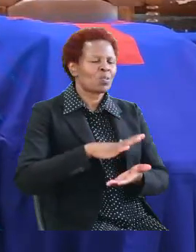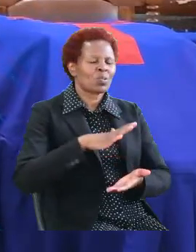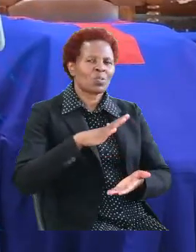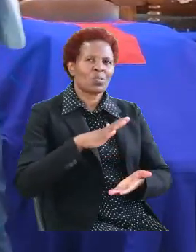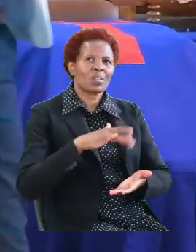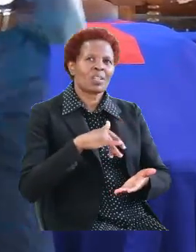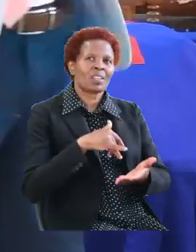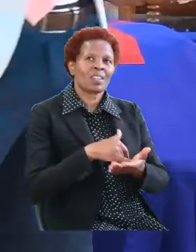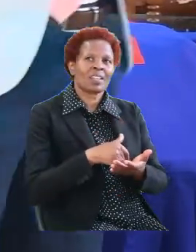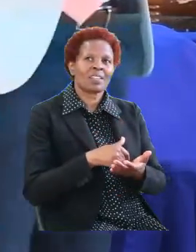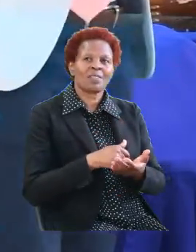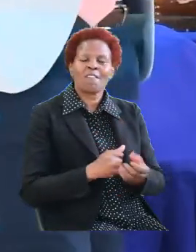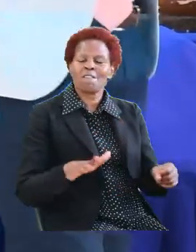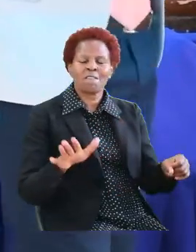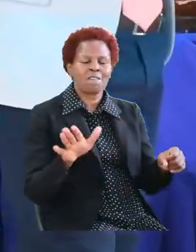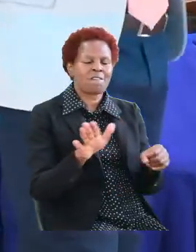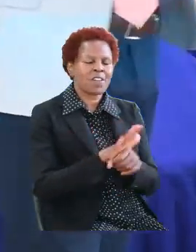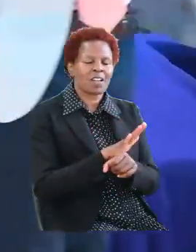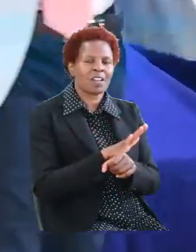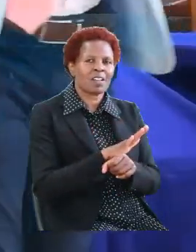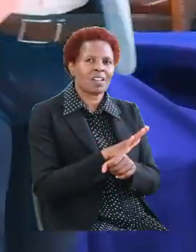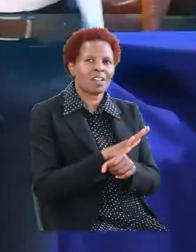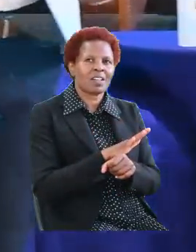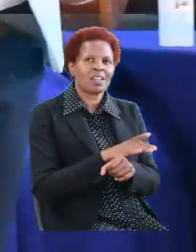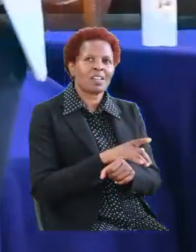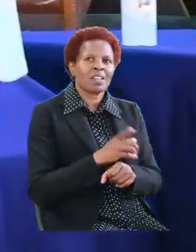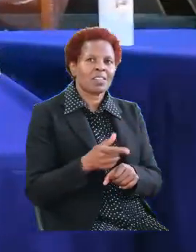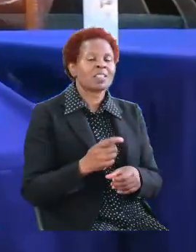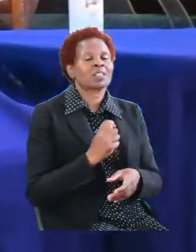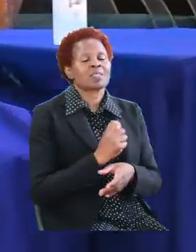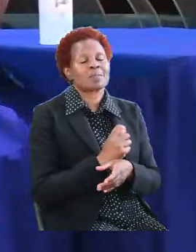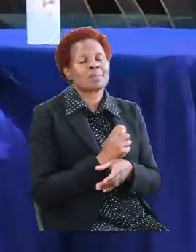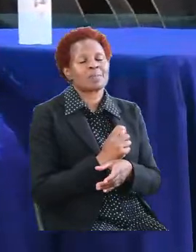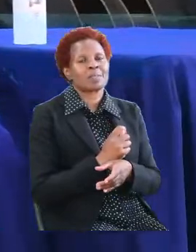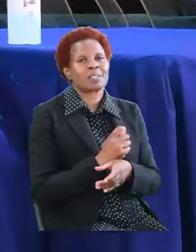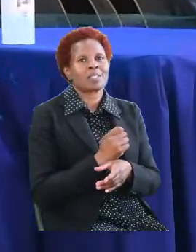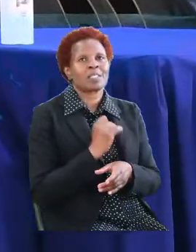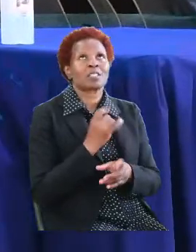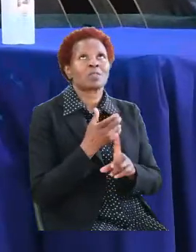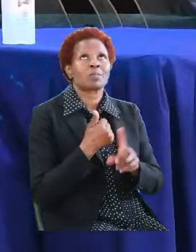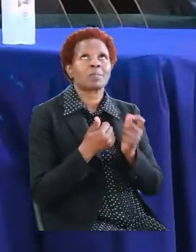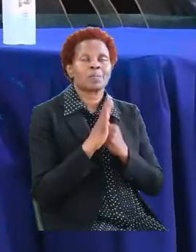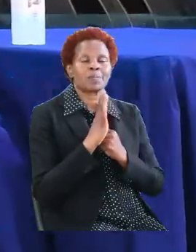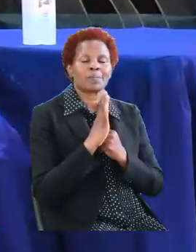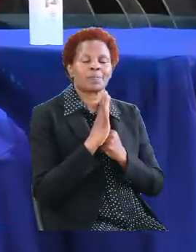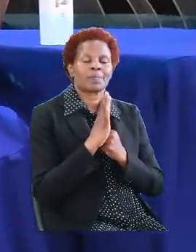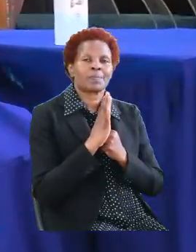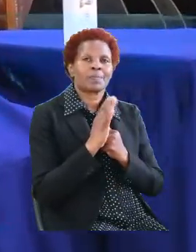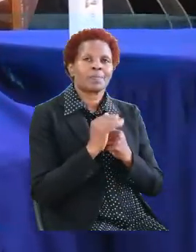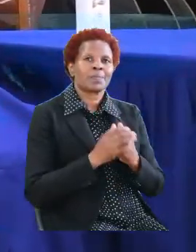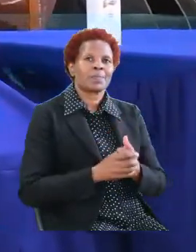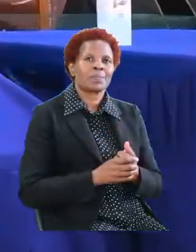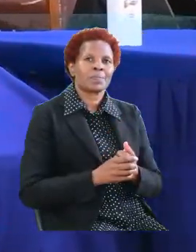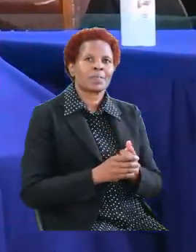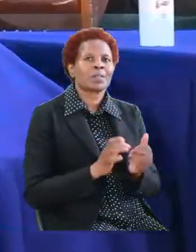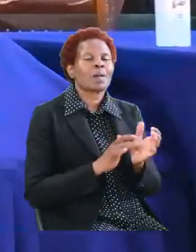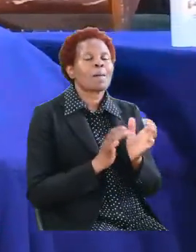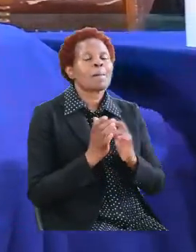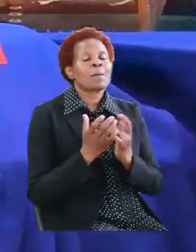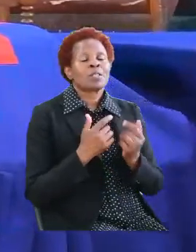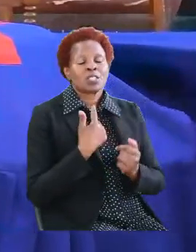that shall be filled or that shall fill this temple, it is mine. The Bible